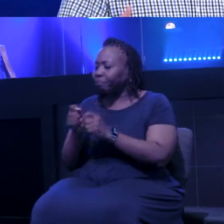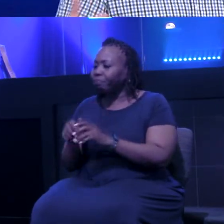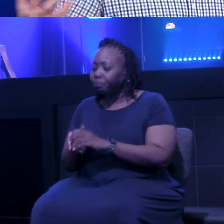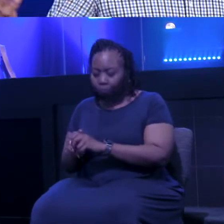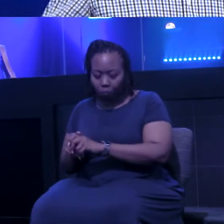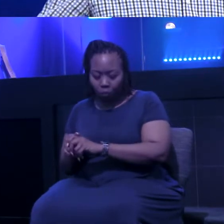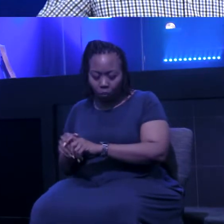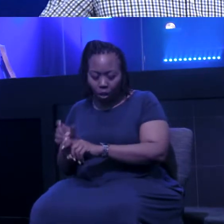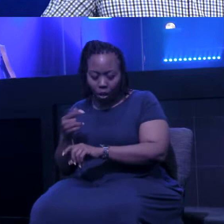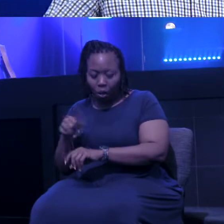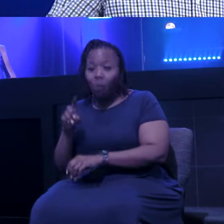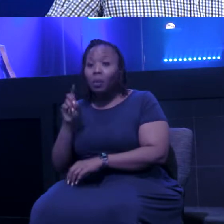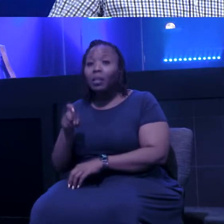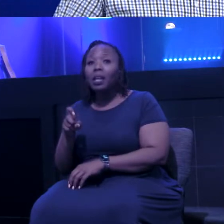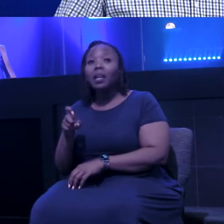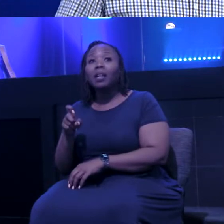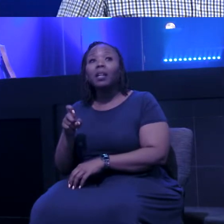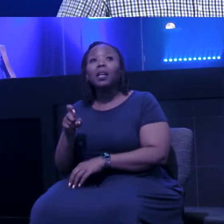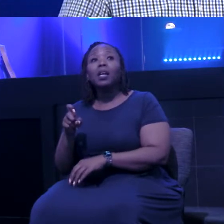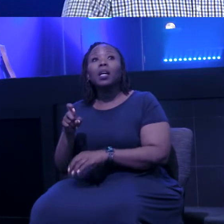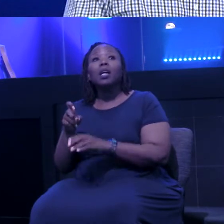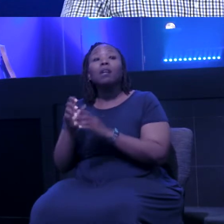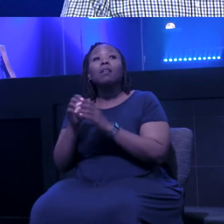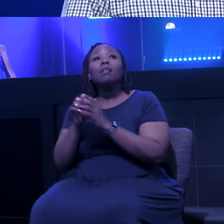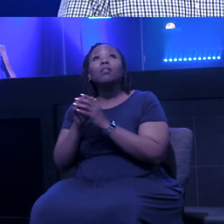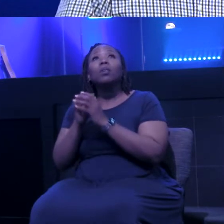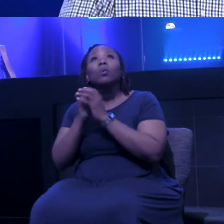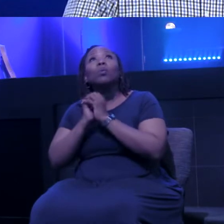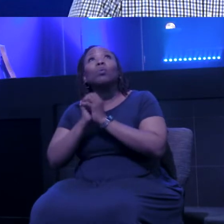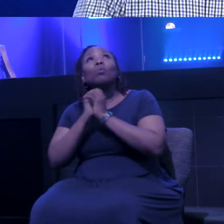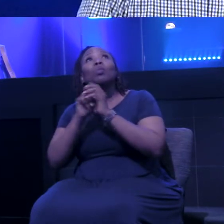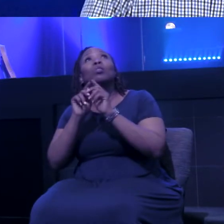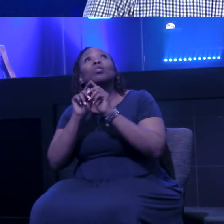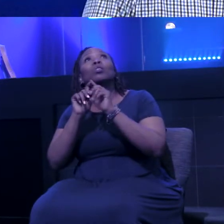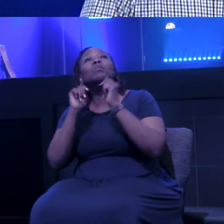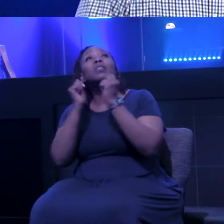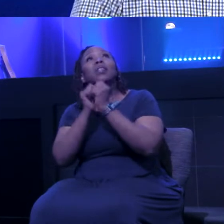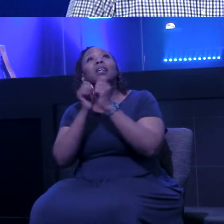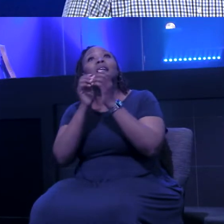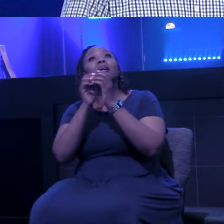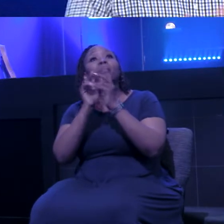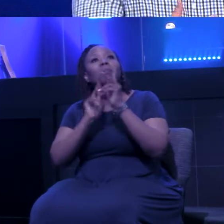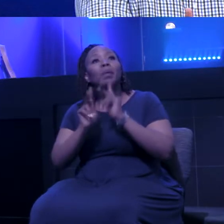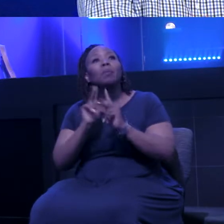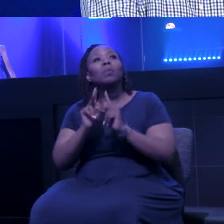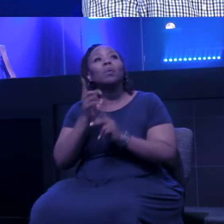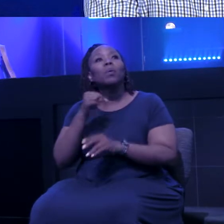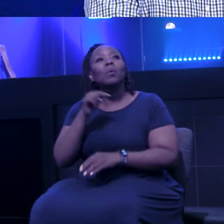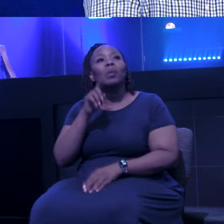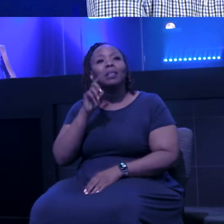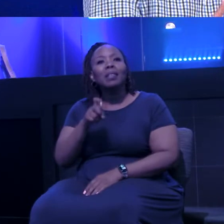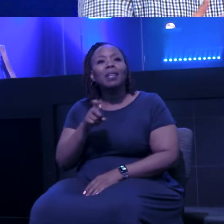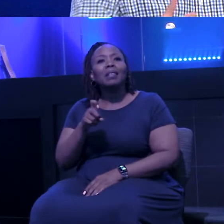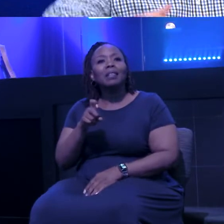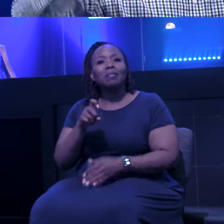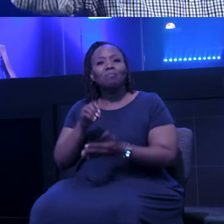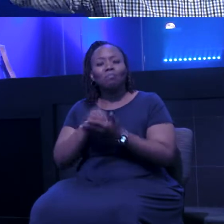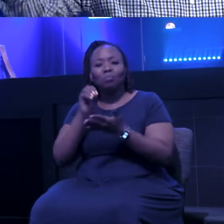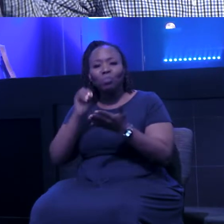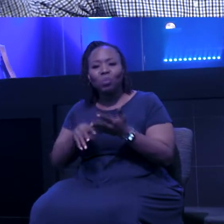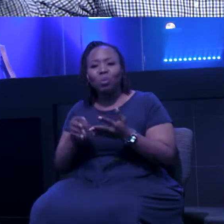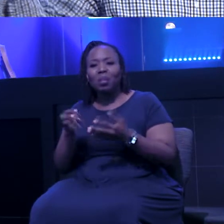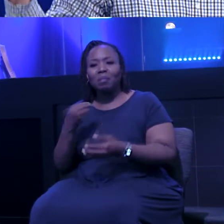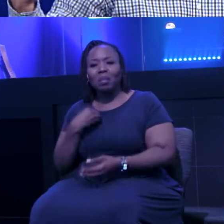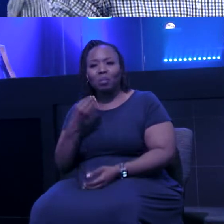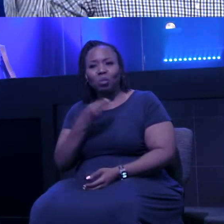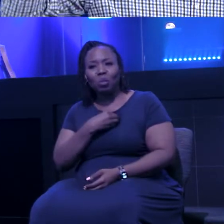need worship team people. Yeah. We're going to need children's ministry team people. We're going to need student ministry people. We're going to need every